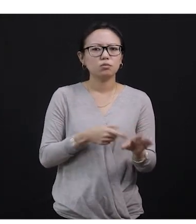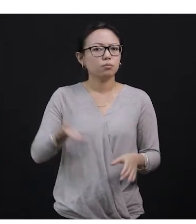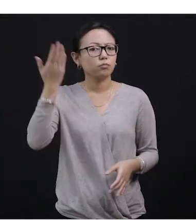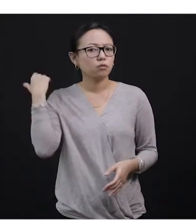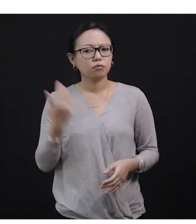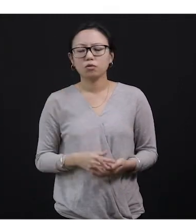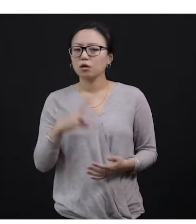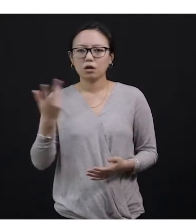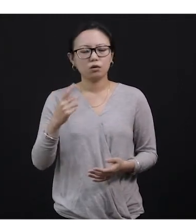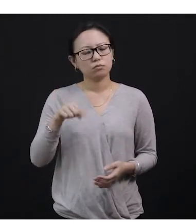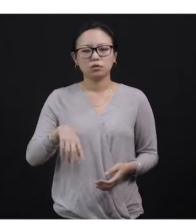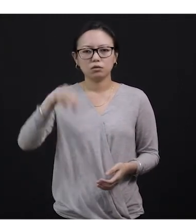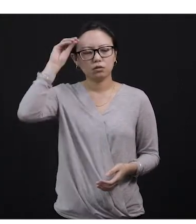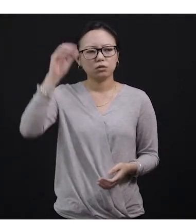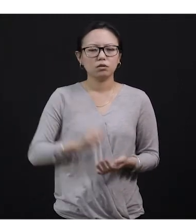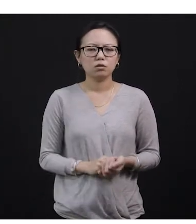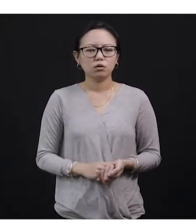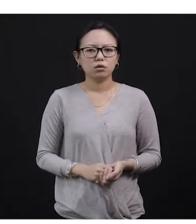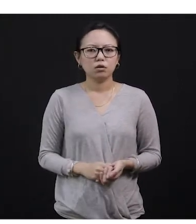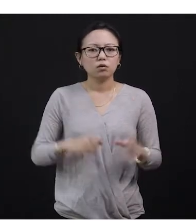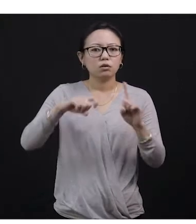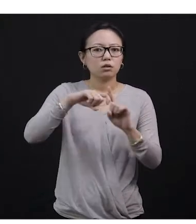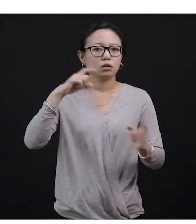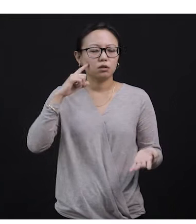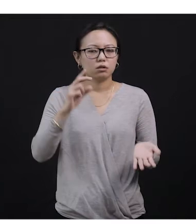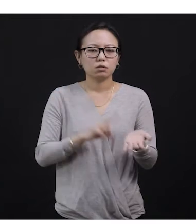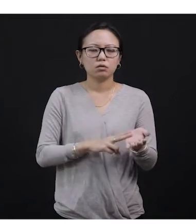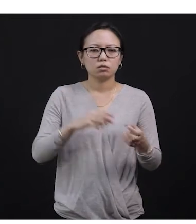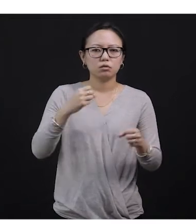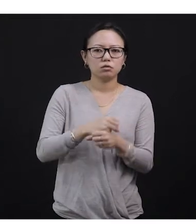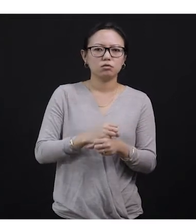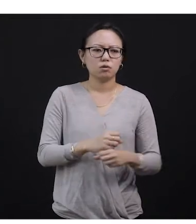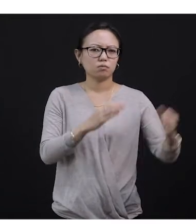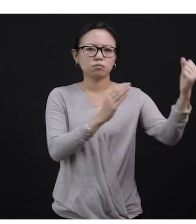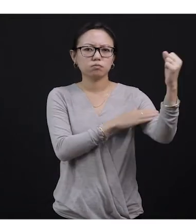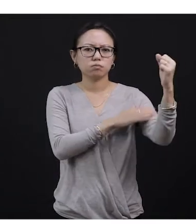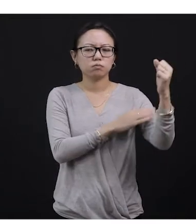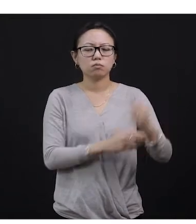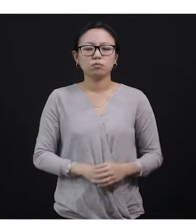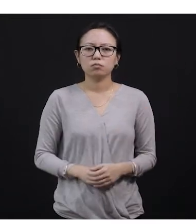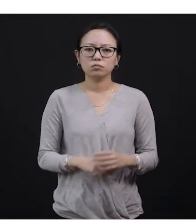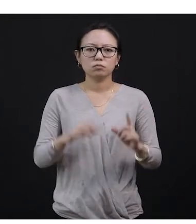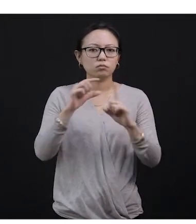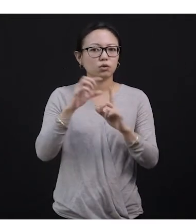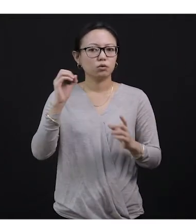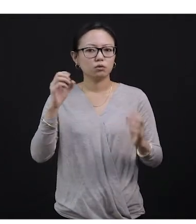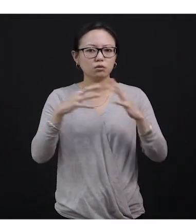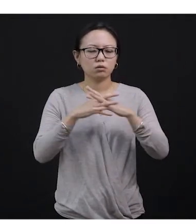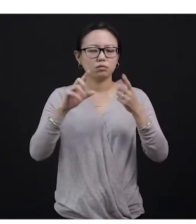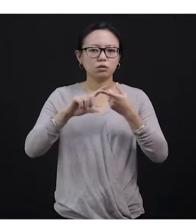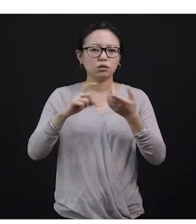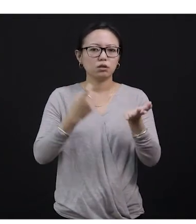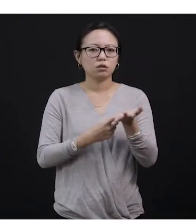a monarchy society, the king was considered the most powerful man because he is very brave, he is